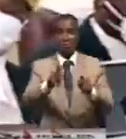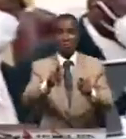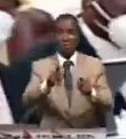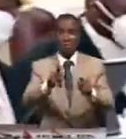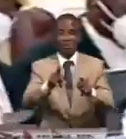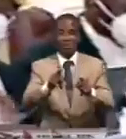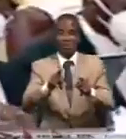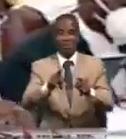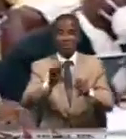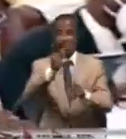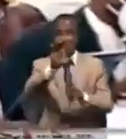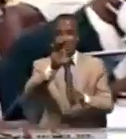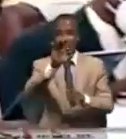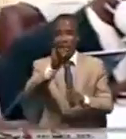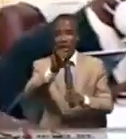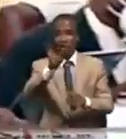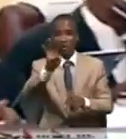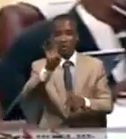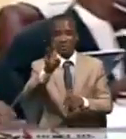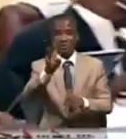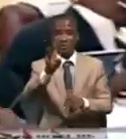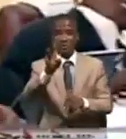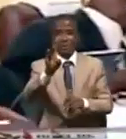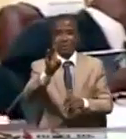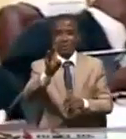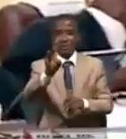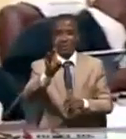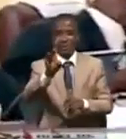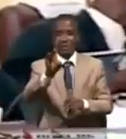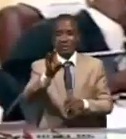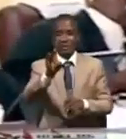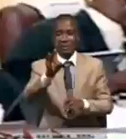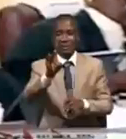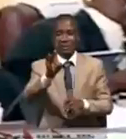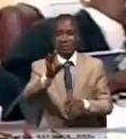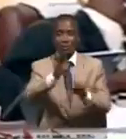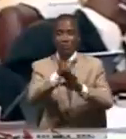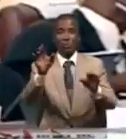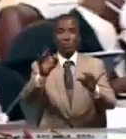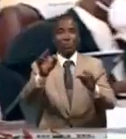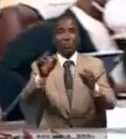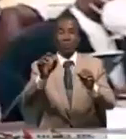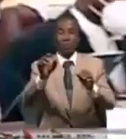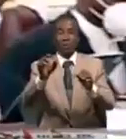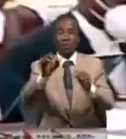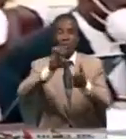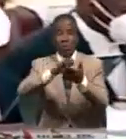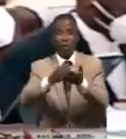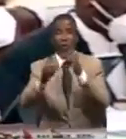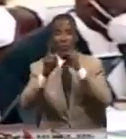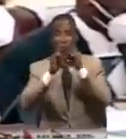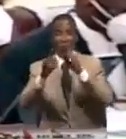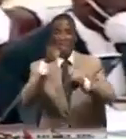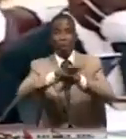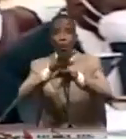of CI 47, my Lord. Where the defendant elects not to adduce evidence, then whether or not the